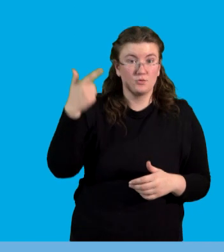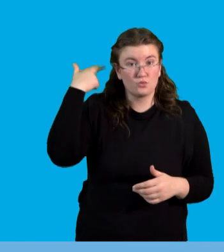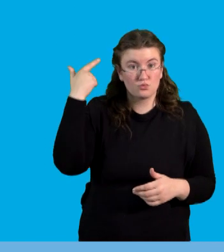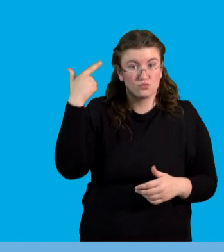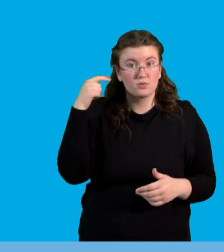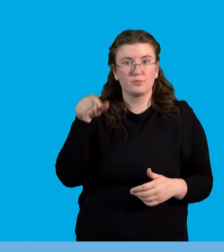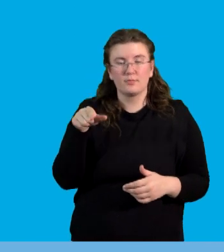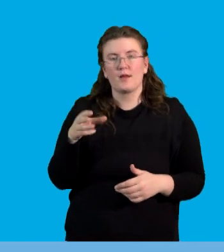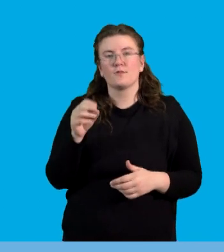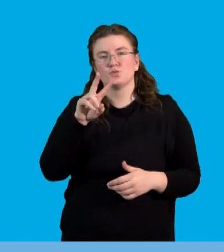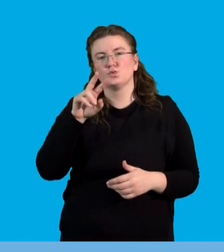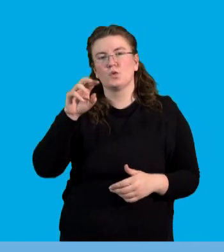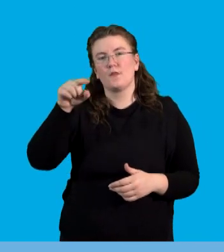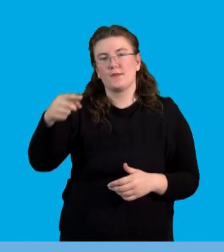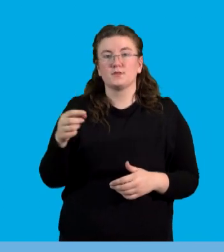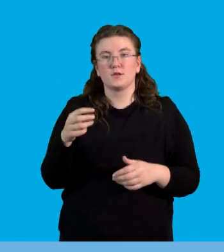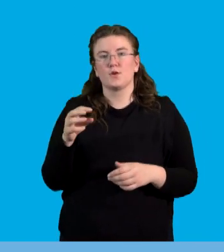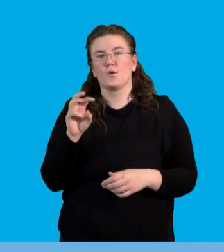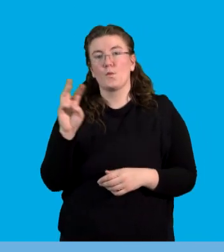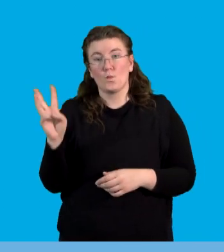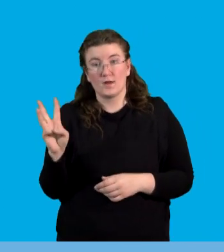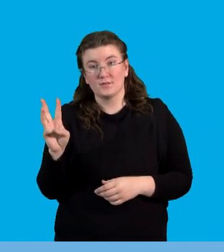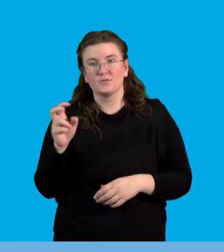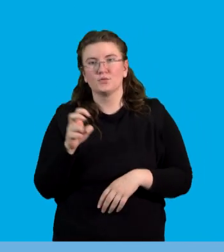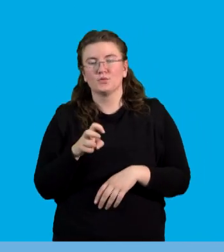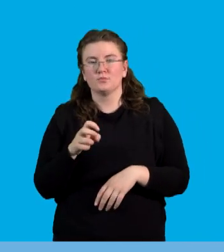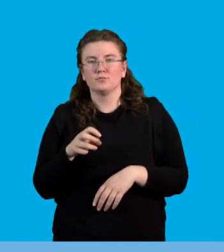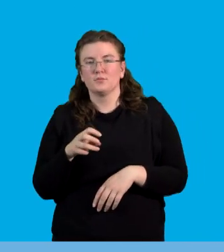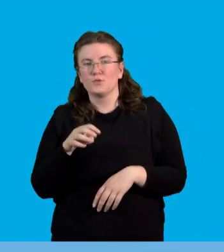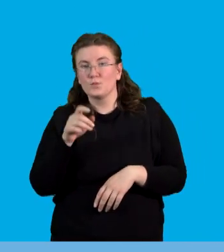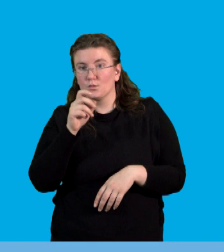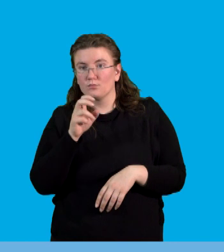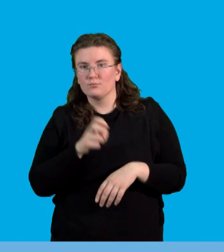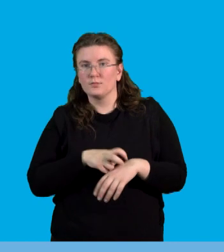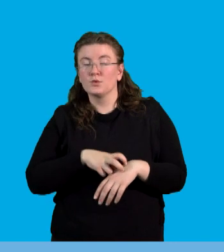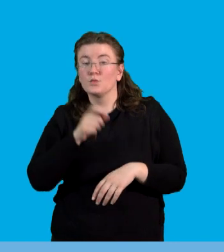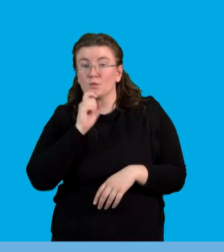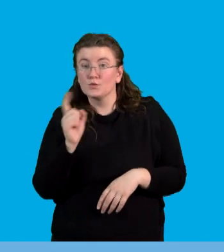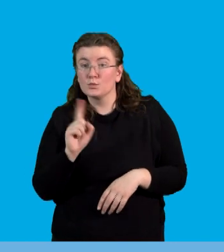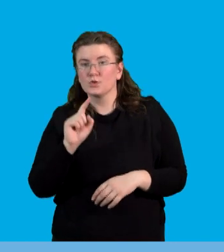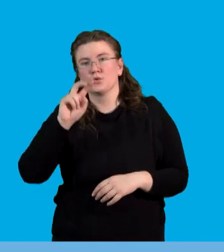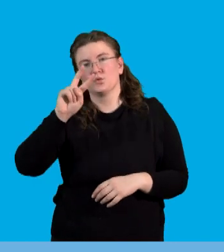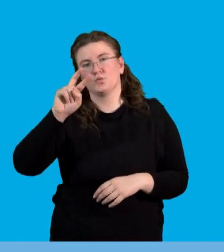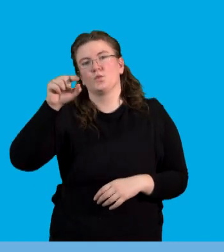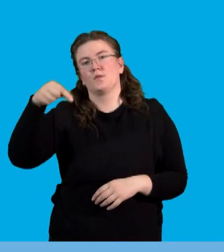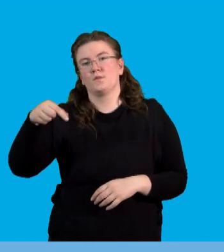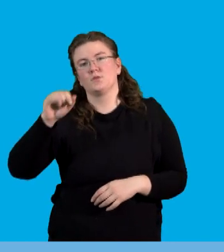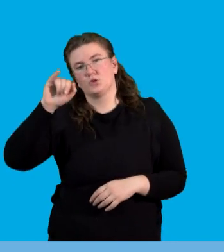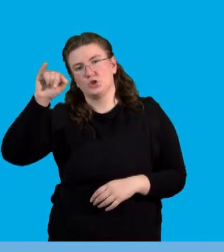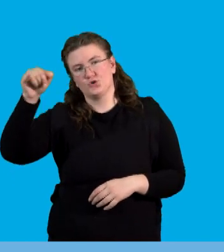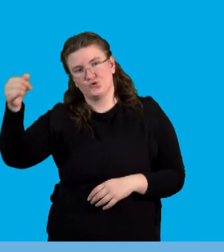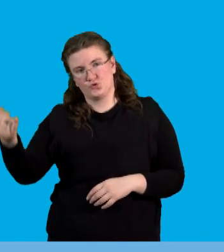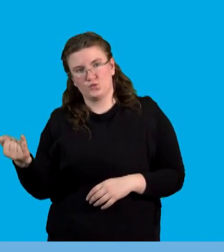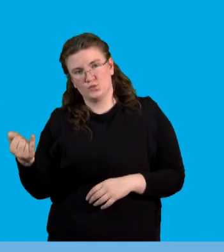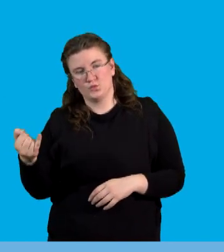is marked 2000 watts, it means it is going to be using 2000 joules of energy per